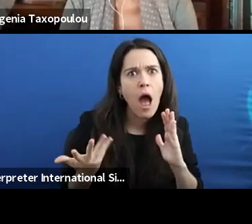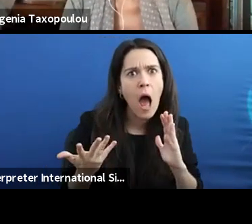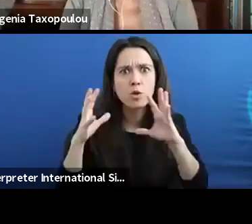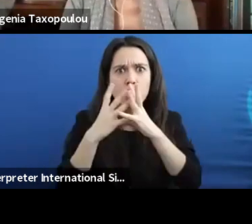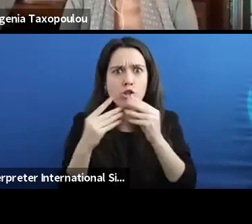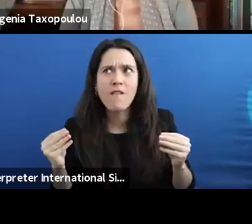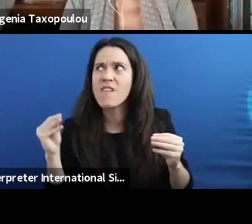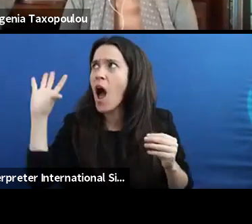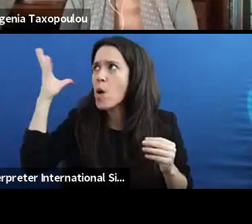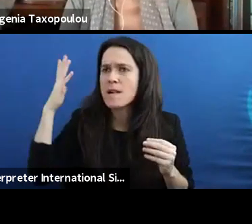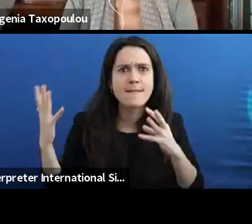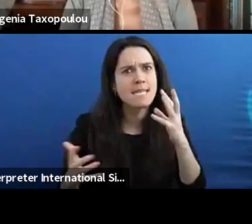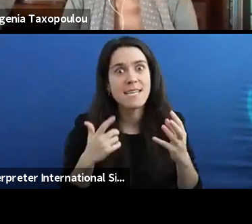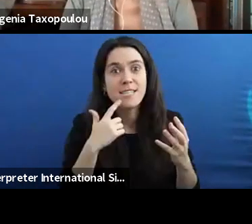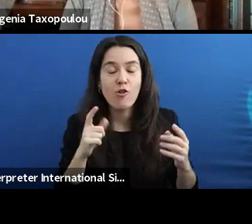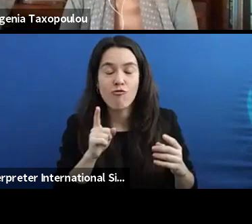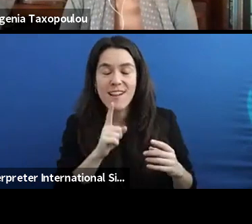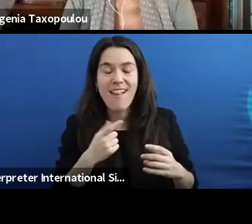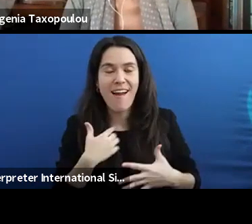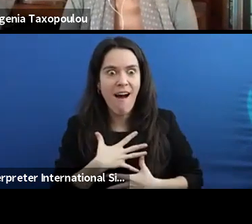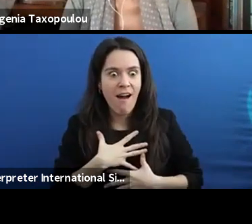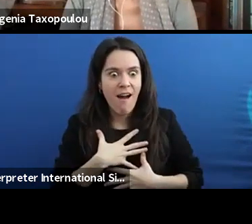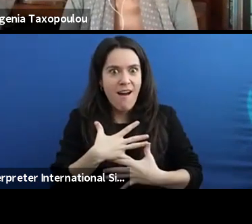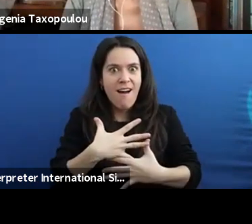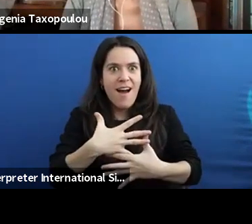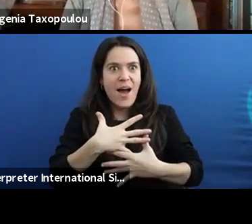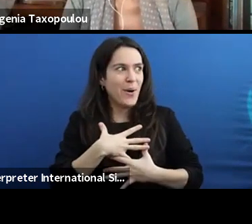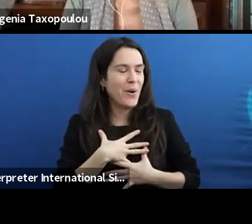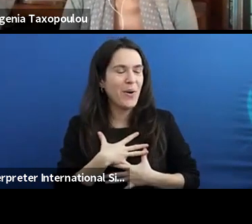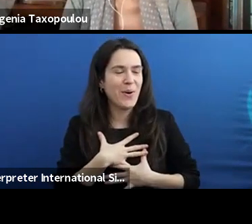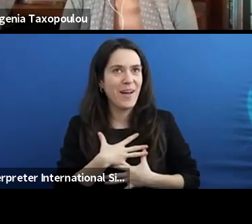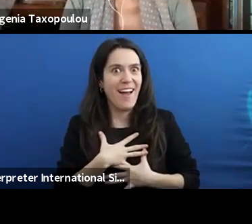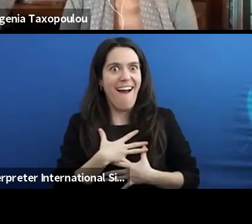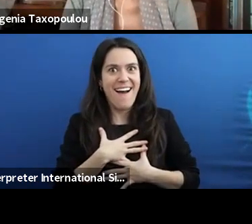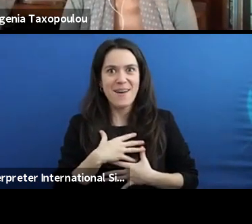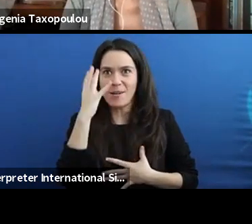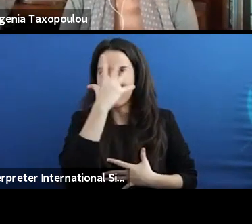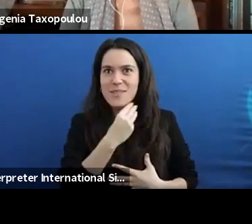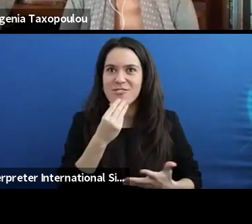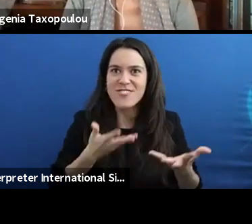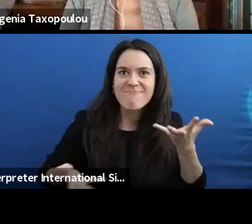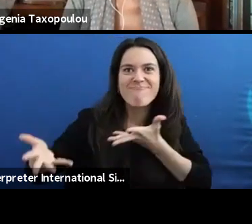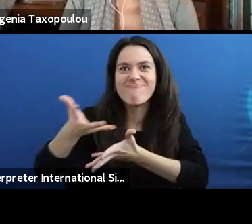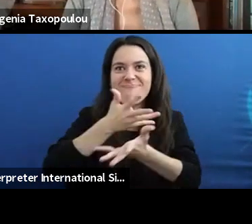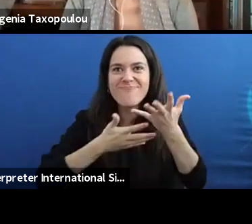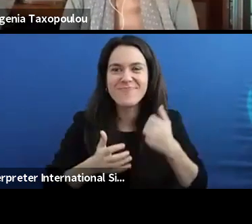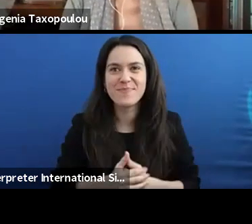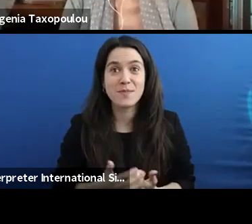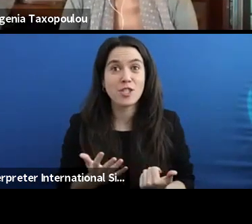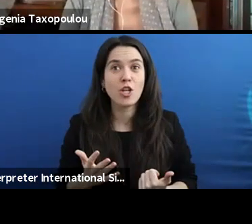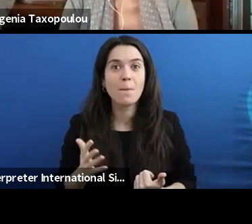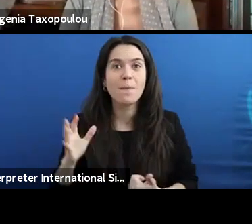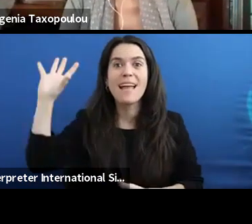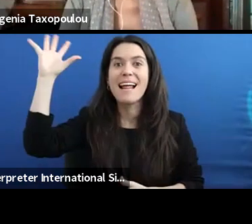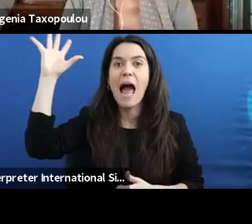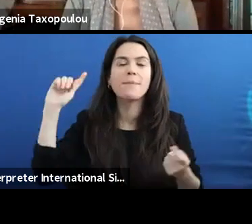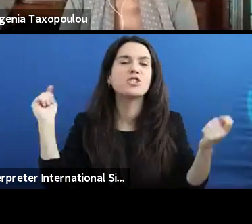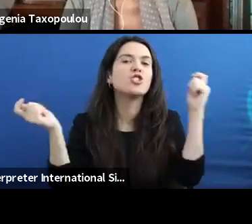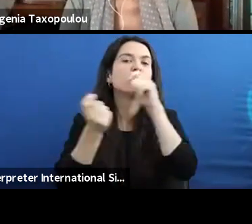a breath of fresh air to be reminded of the humanity behind it all. Climate change is not only the topic